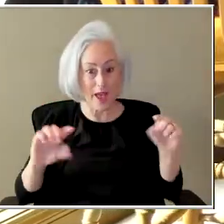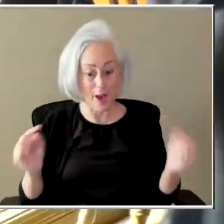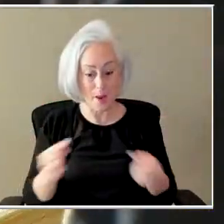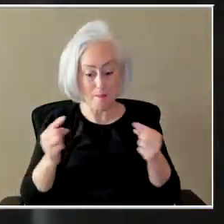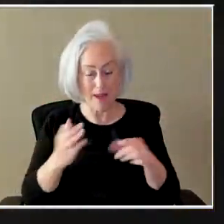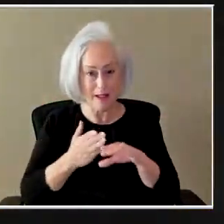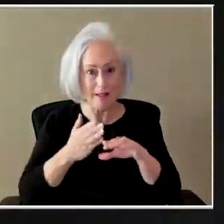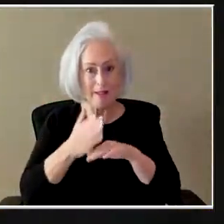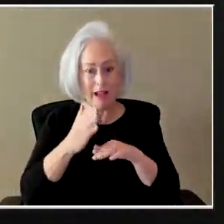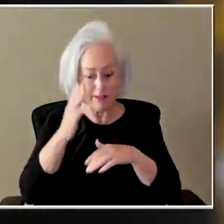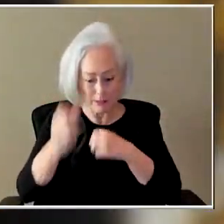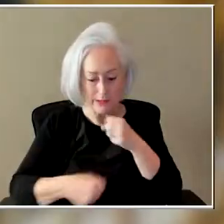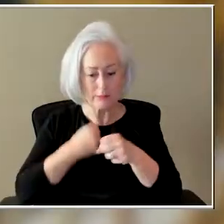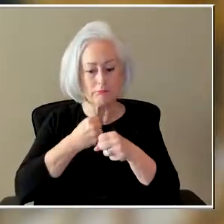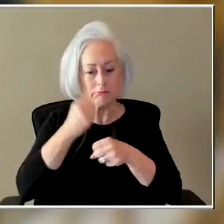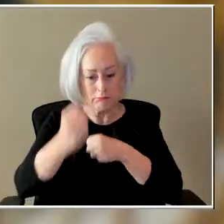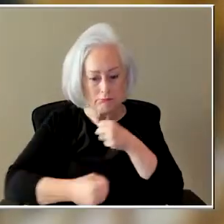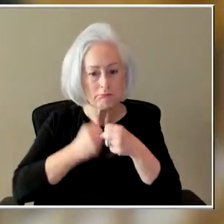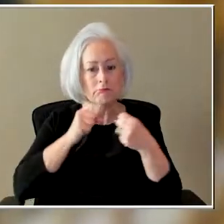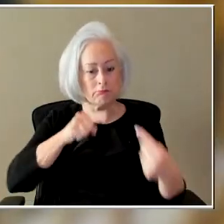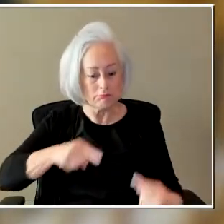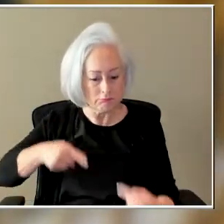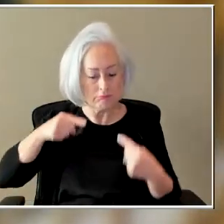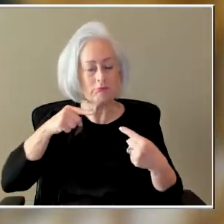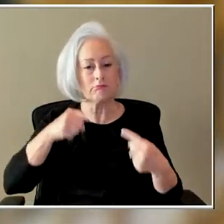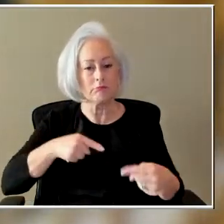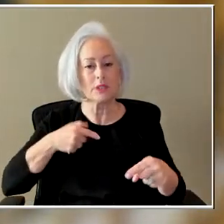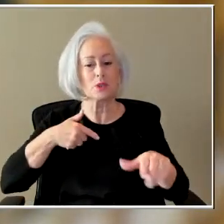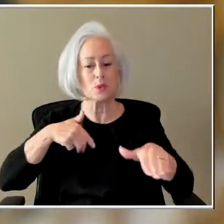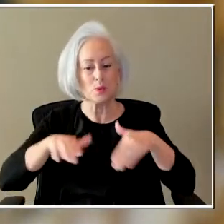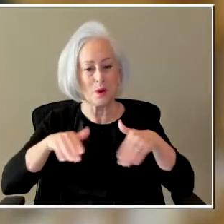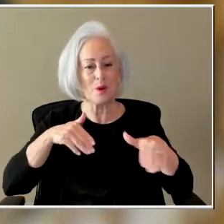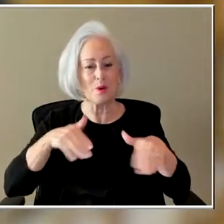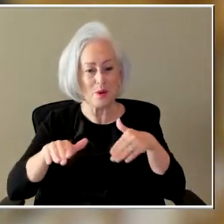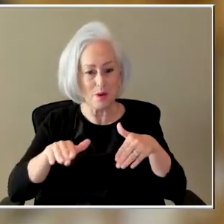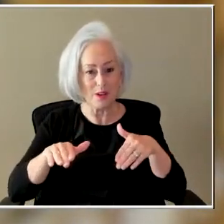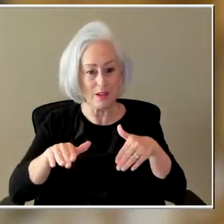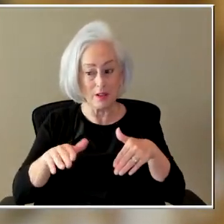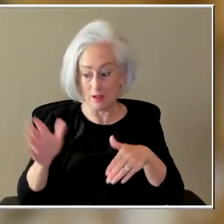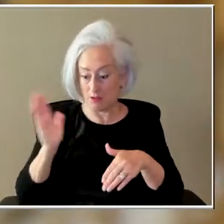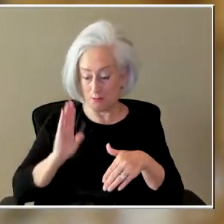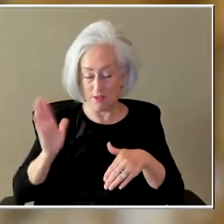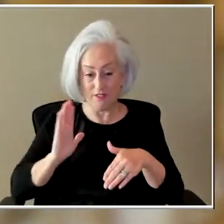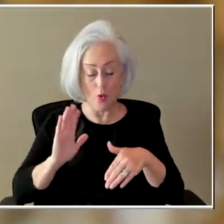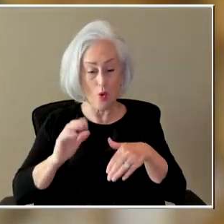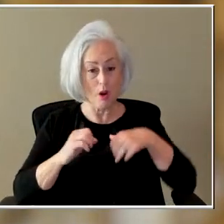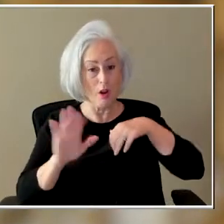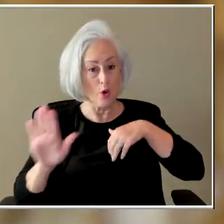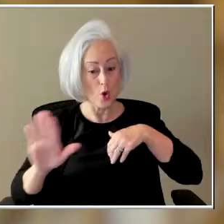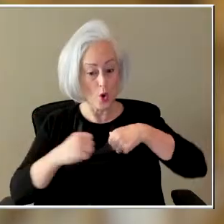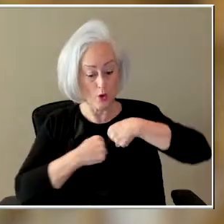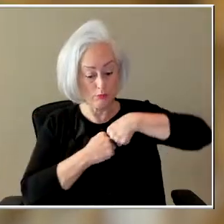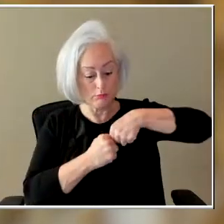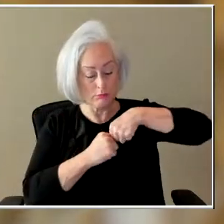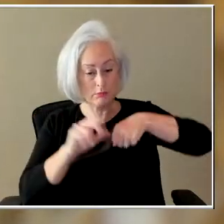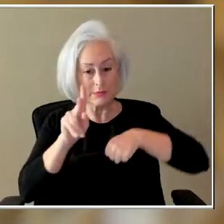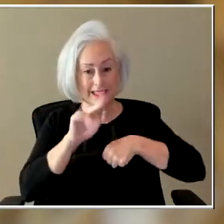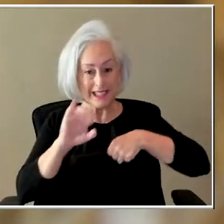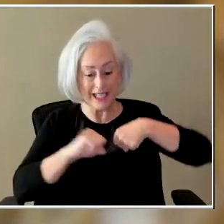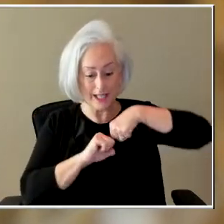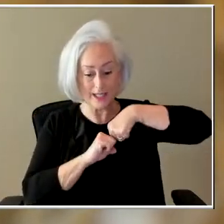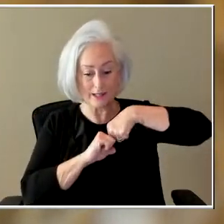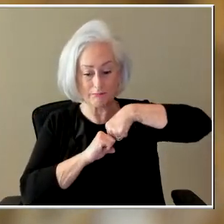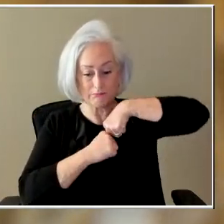her feet. Not long ago, Joyce's knees were turning inward. The pain forced her off the golf course and onto